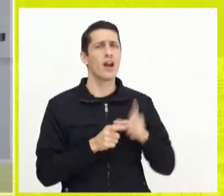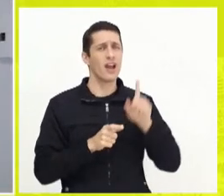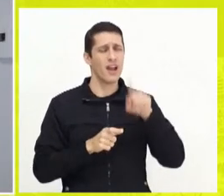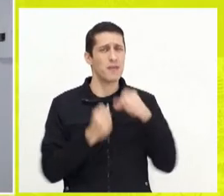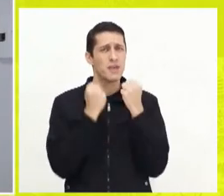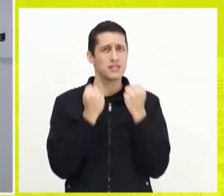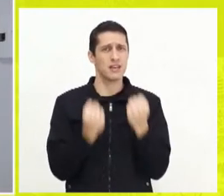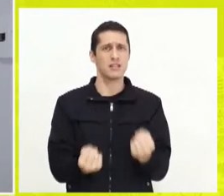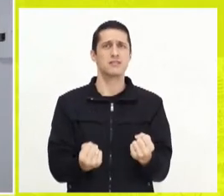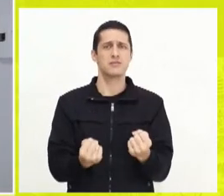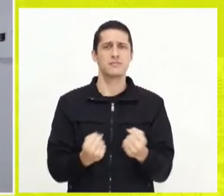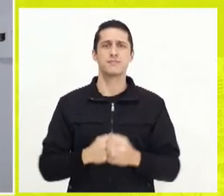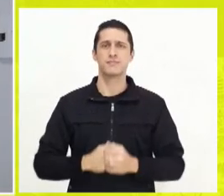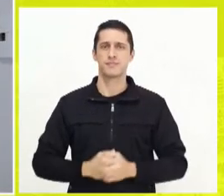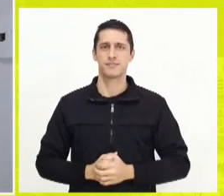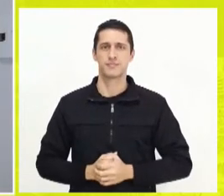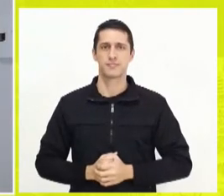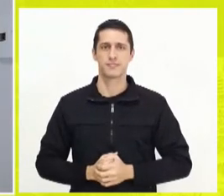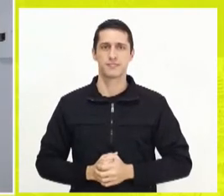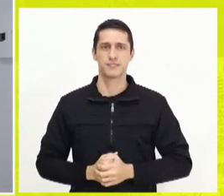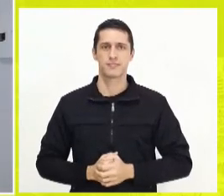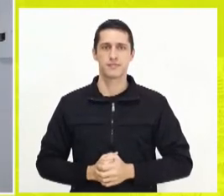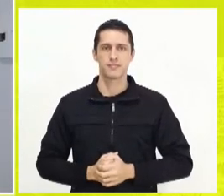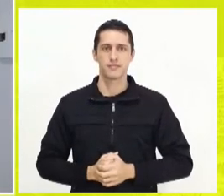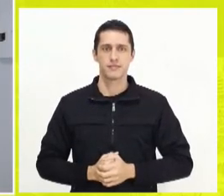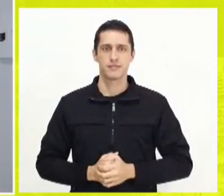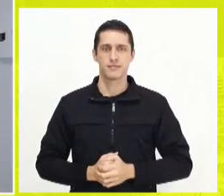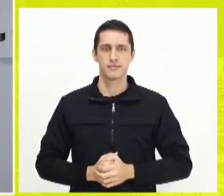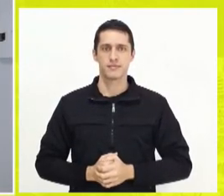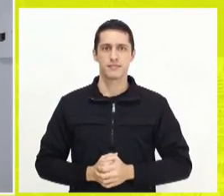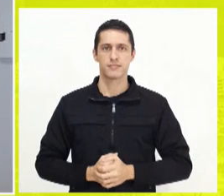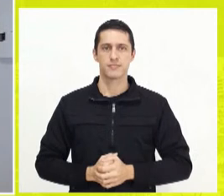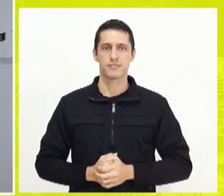this load